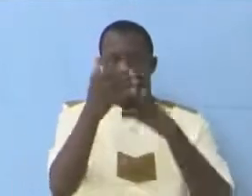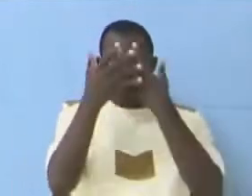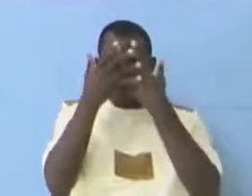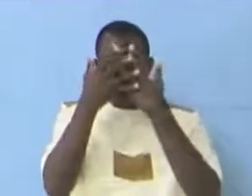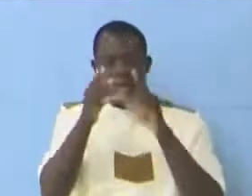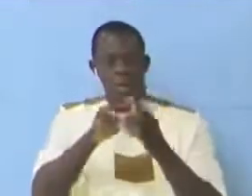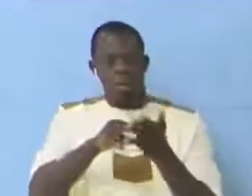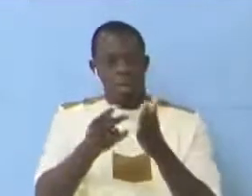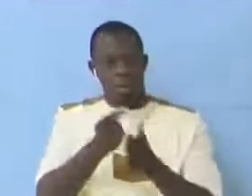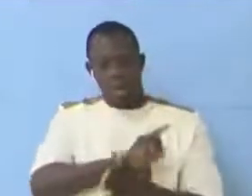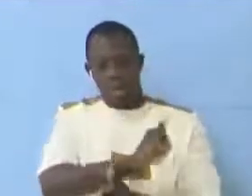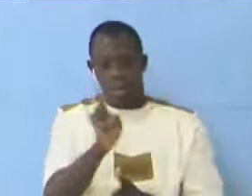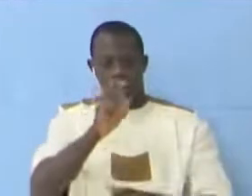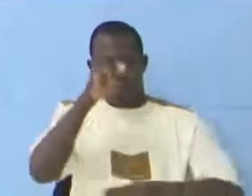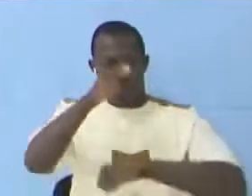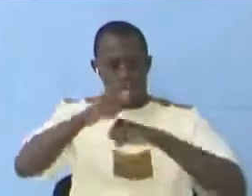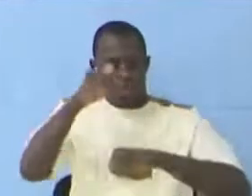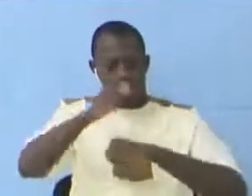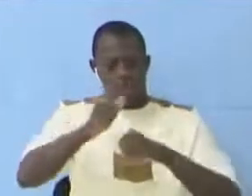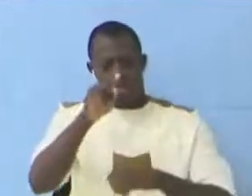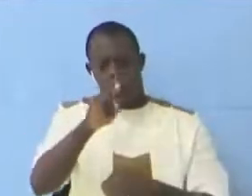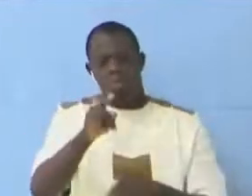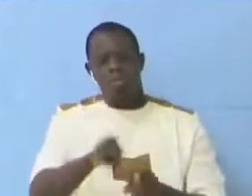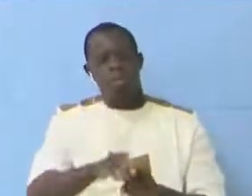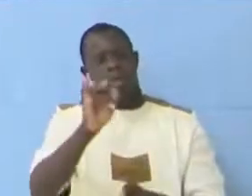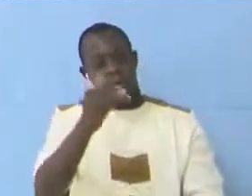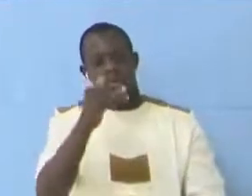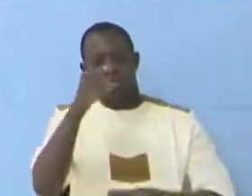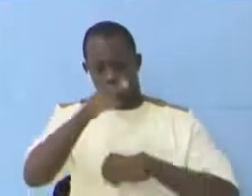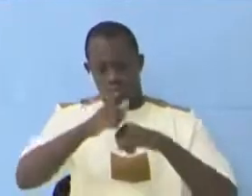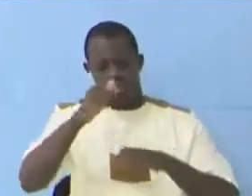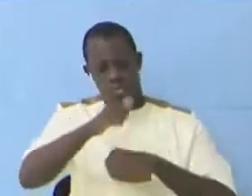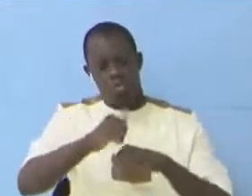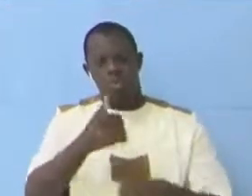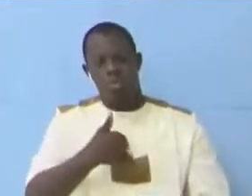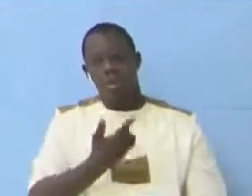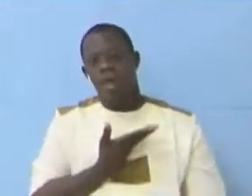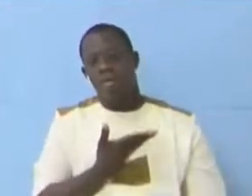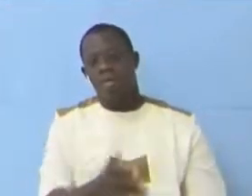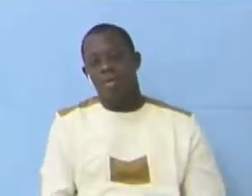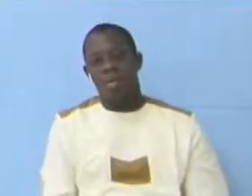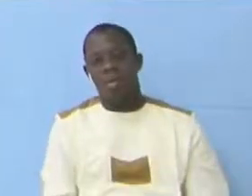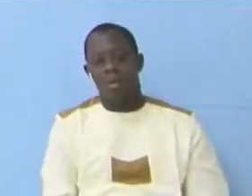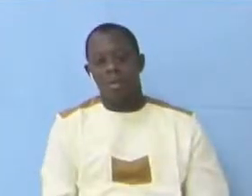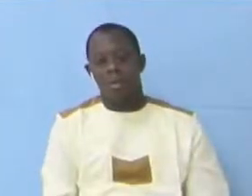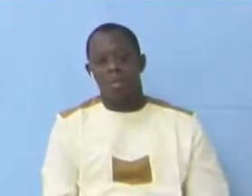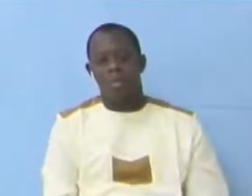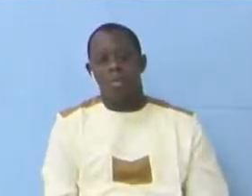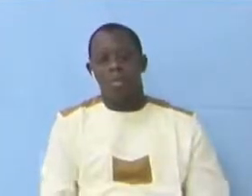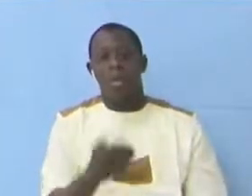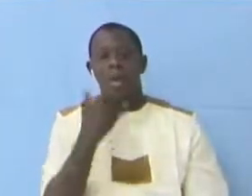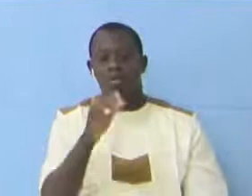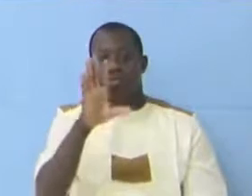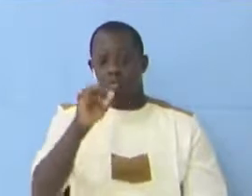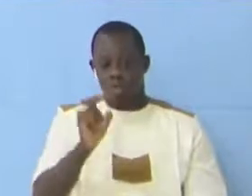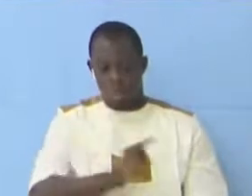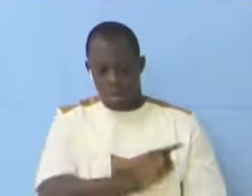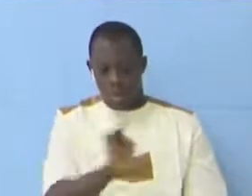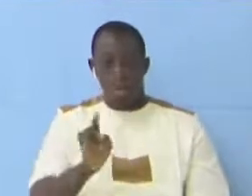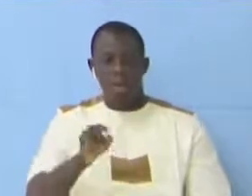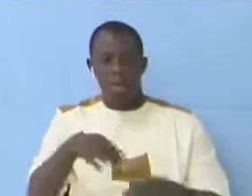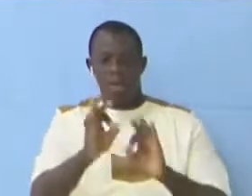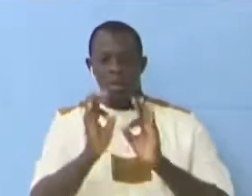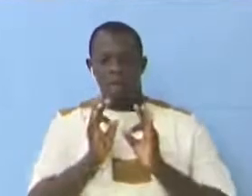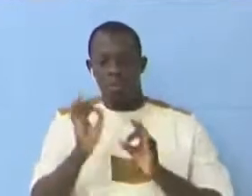tortured you? Yeah, they tortured me. Wow. Did they get what they wanted from you?